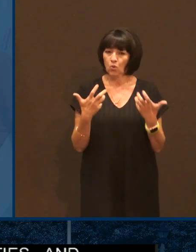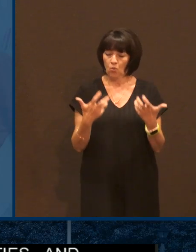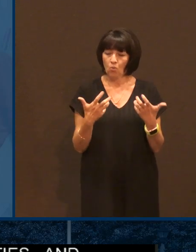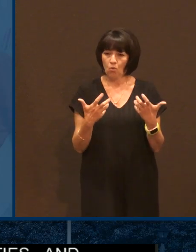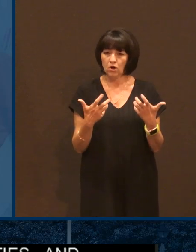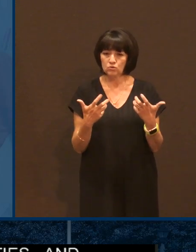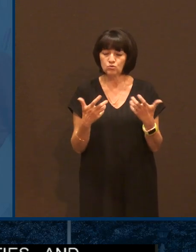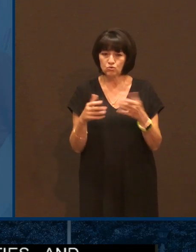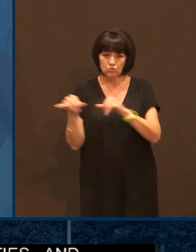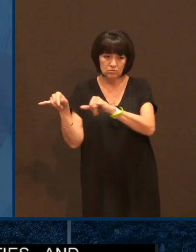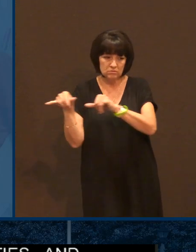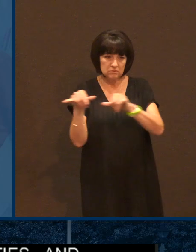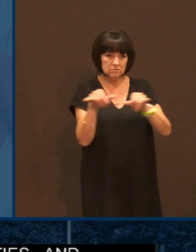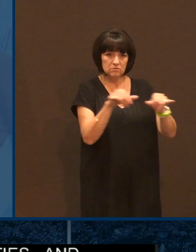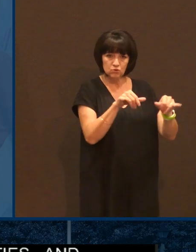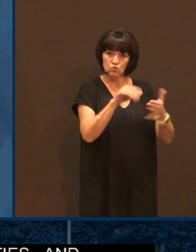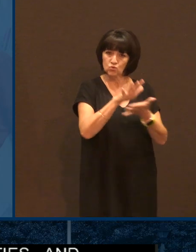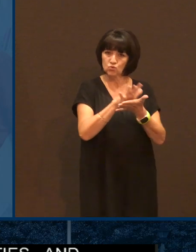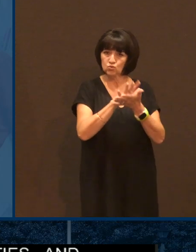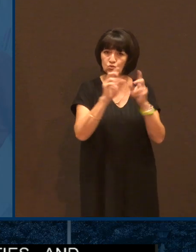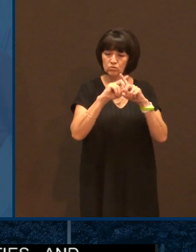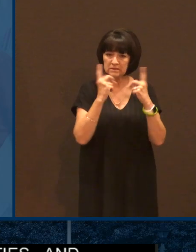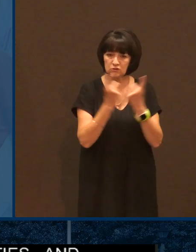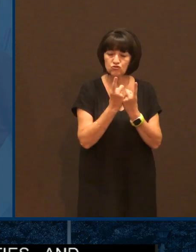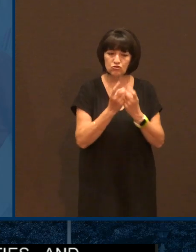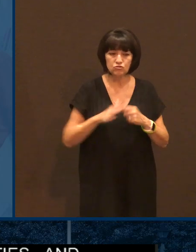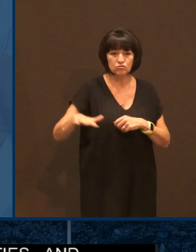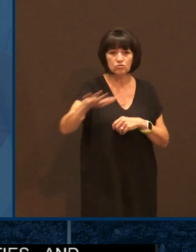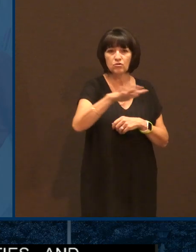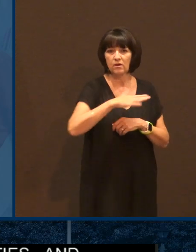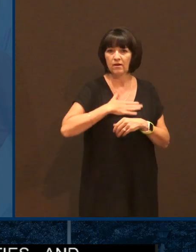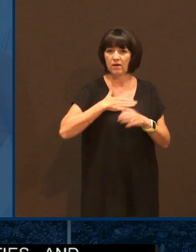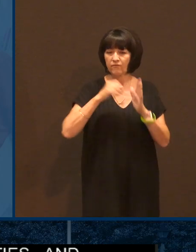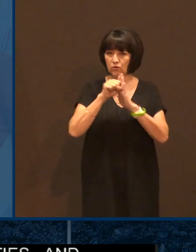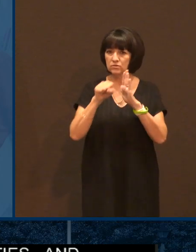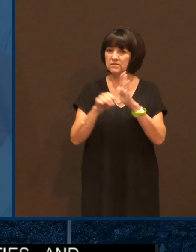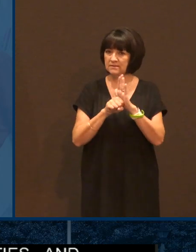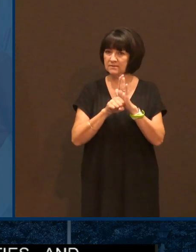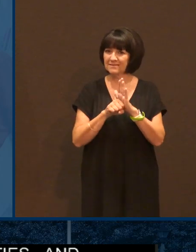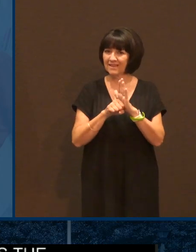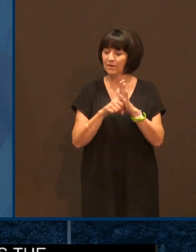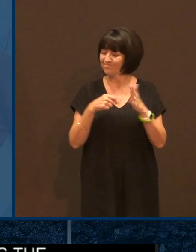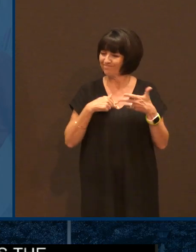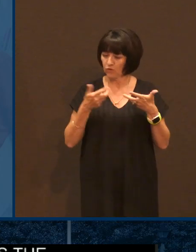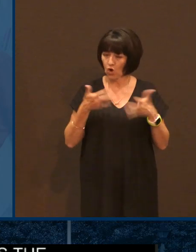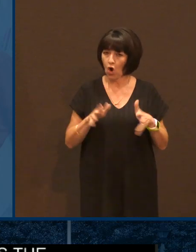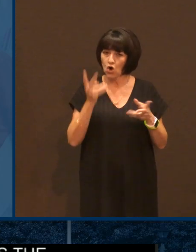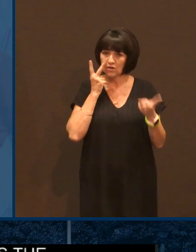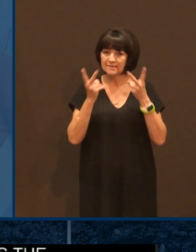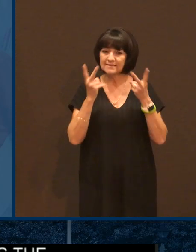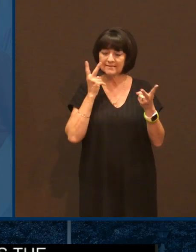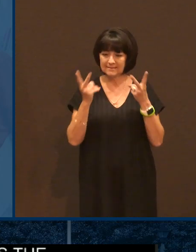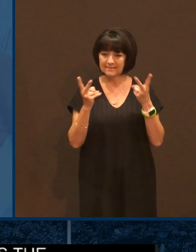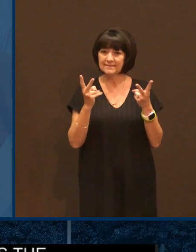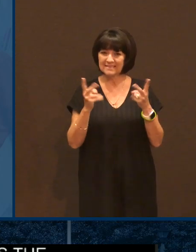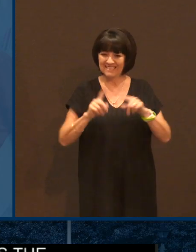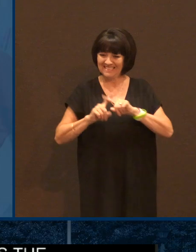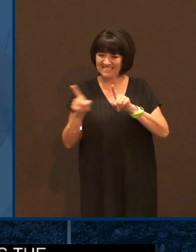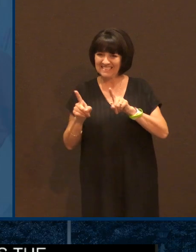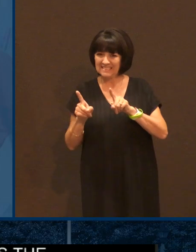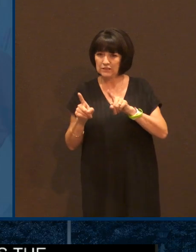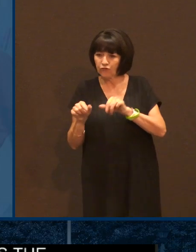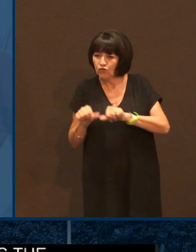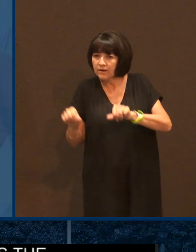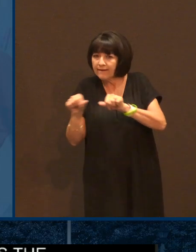consistent across the school districts and across our state, but we've already seen how there can be geographic differences, and